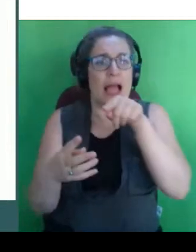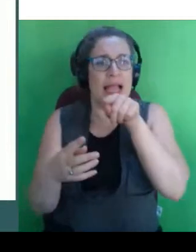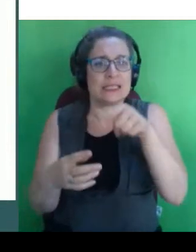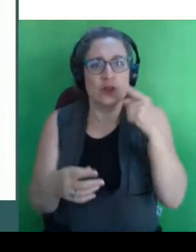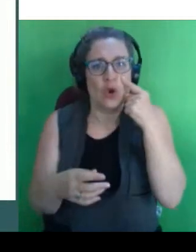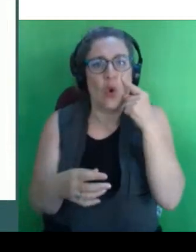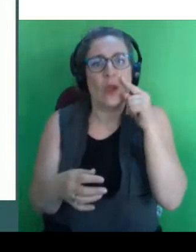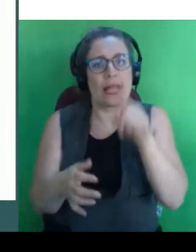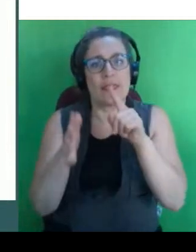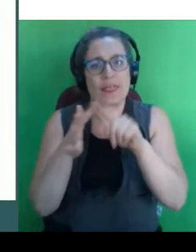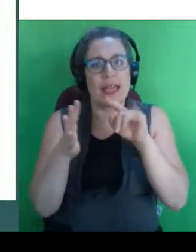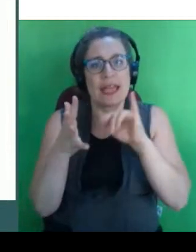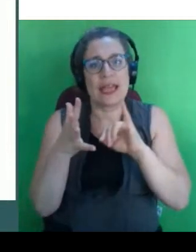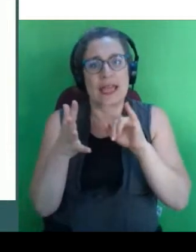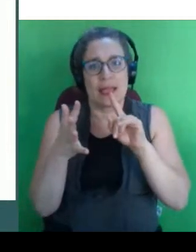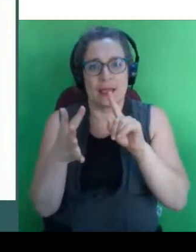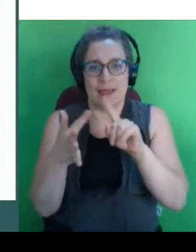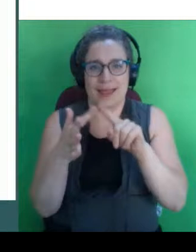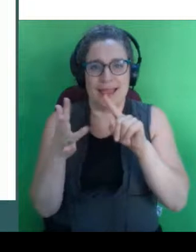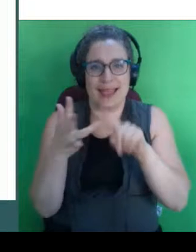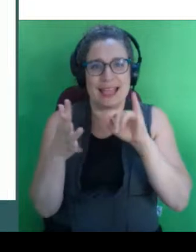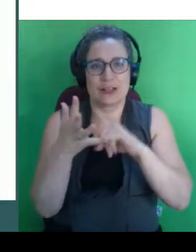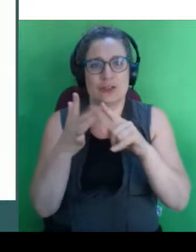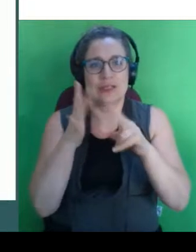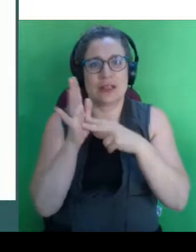of eosinophil levels,